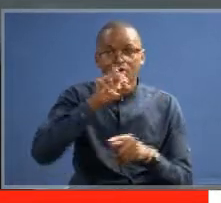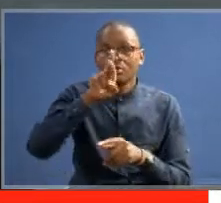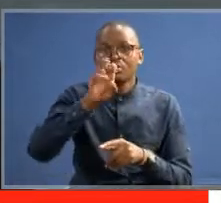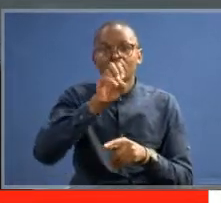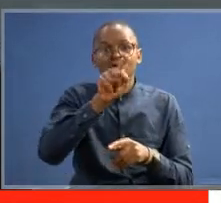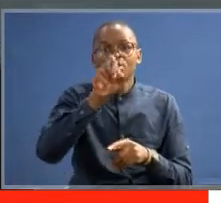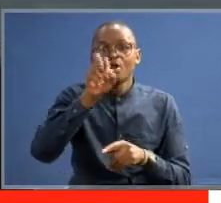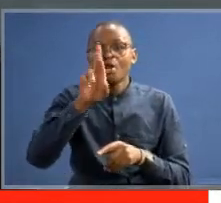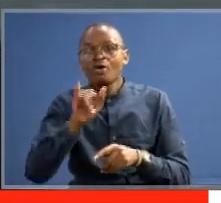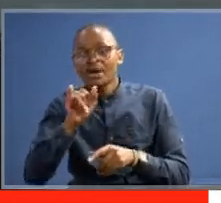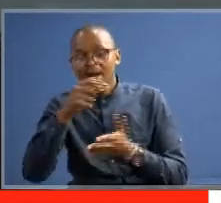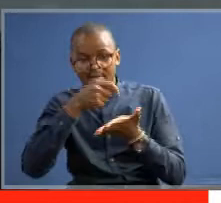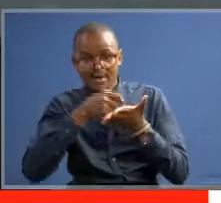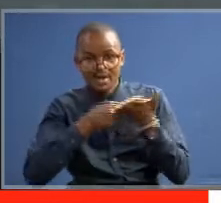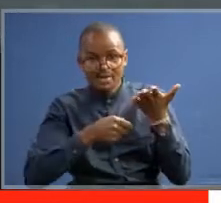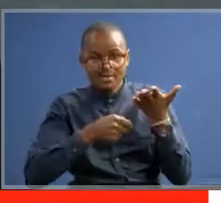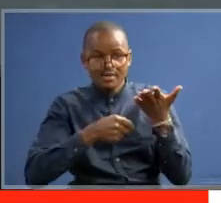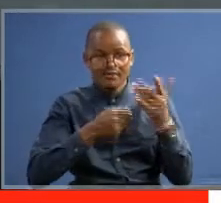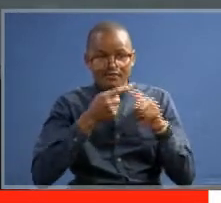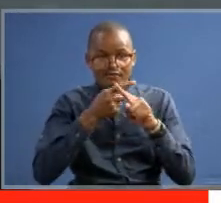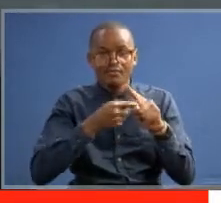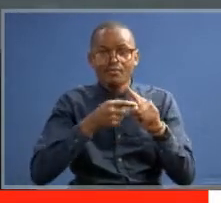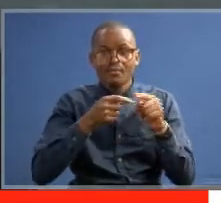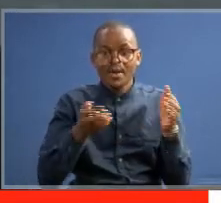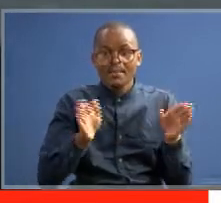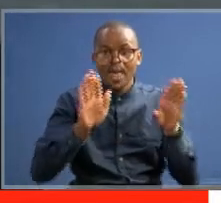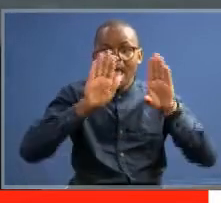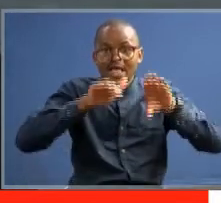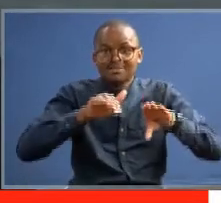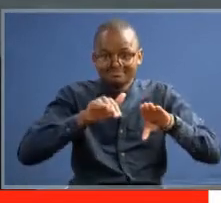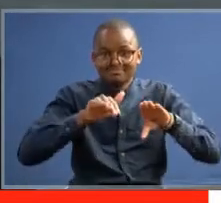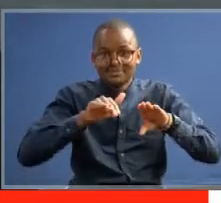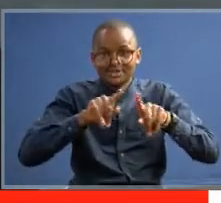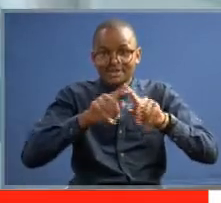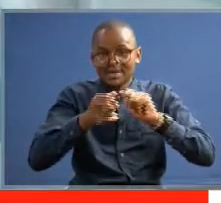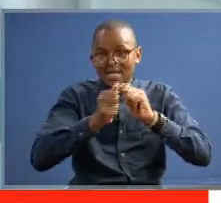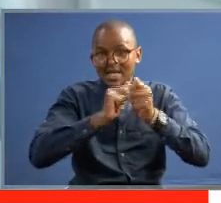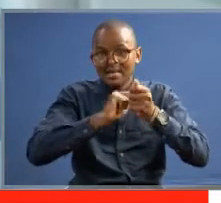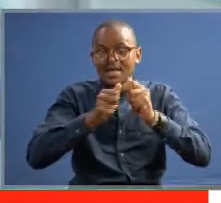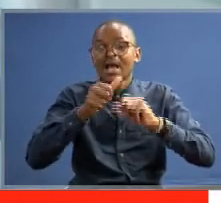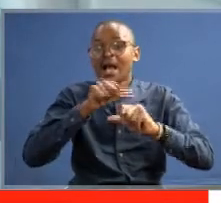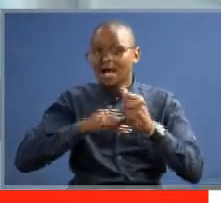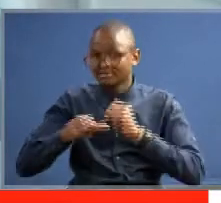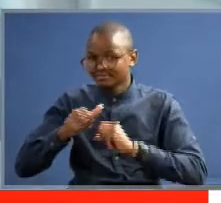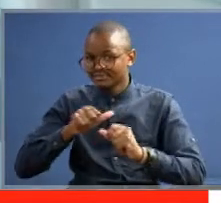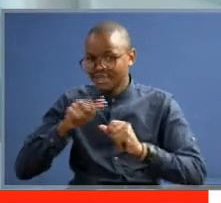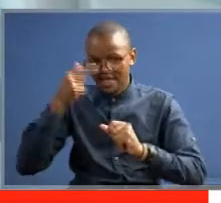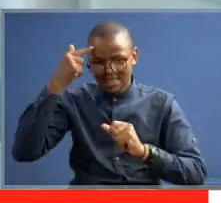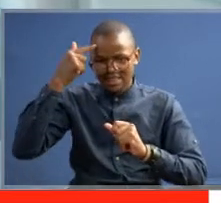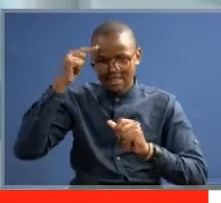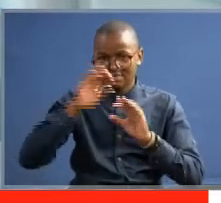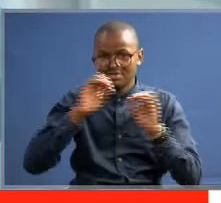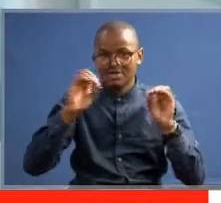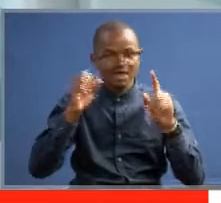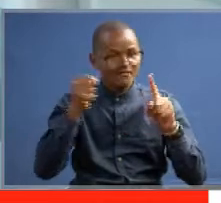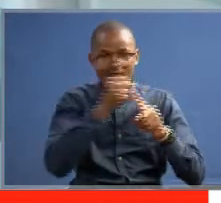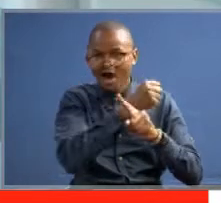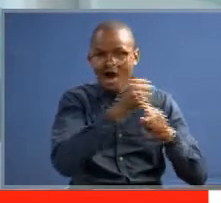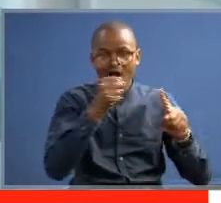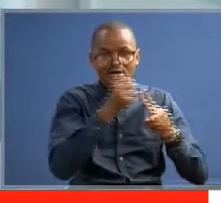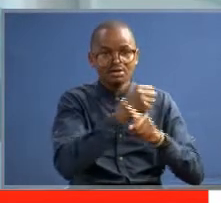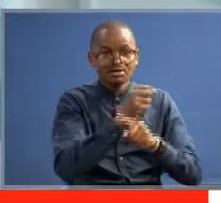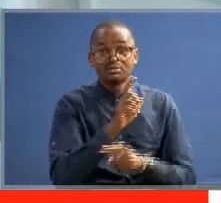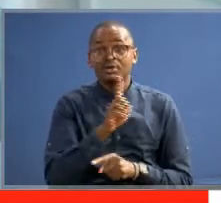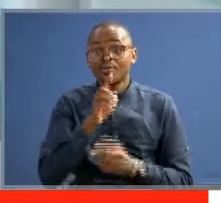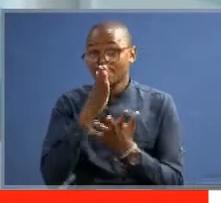as well as tax levied from Betting and Gaming Act. Right. I don't think there's a fight as